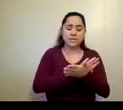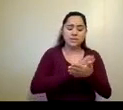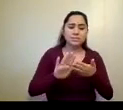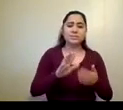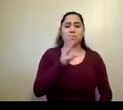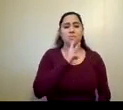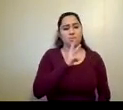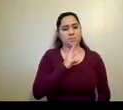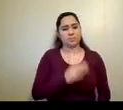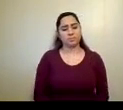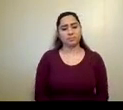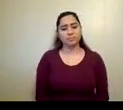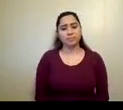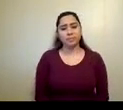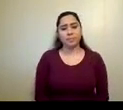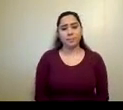source.